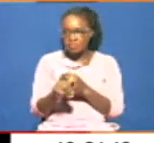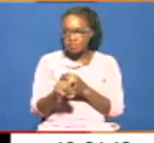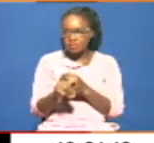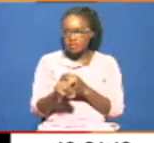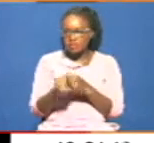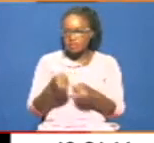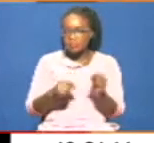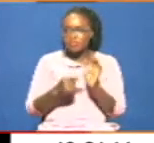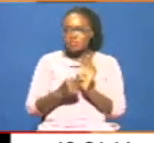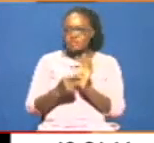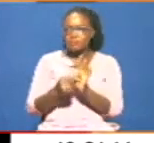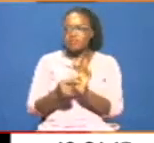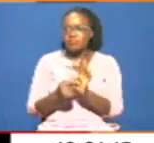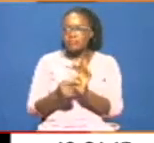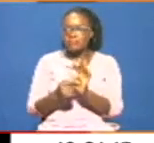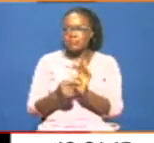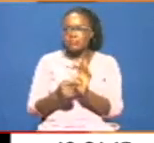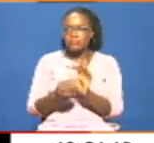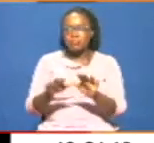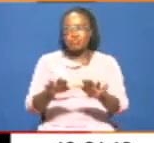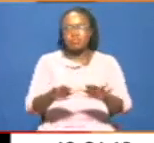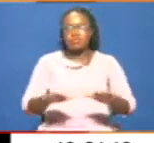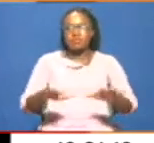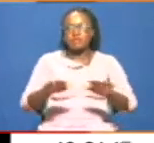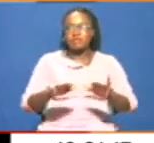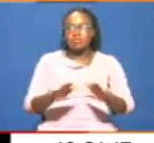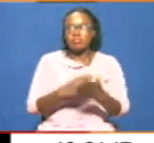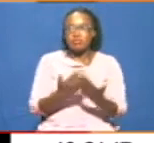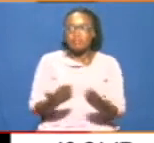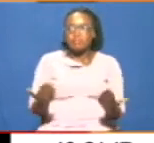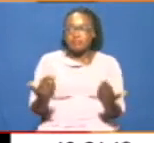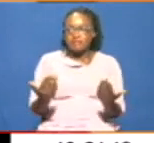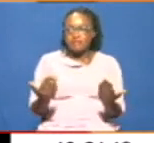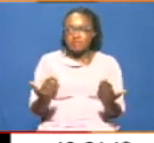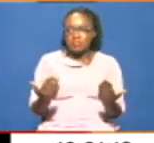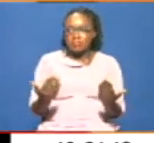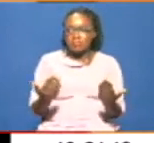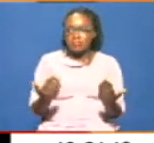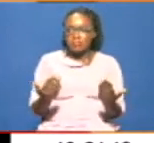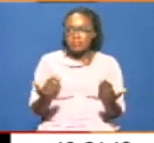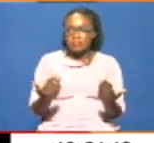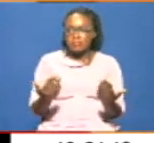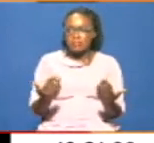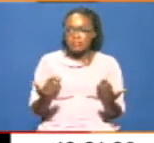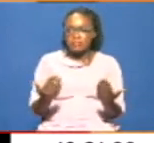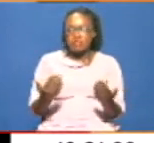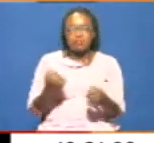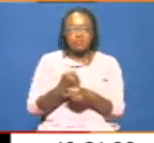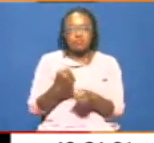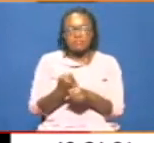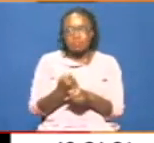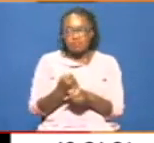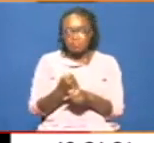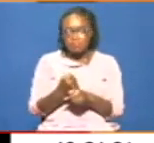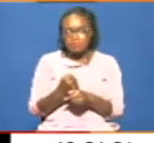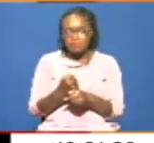to show the audience some of the things that Burn is doing, mm-hmm. Burn Manufacturing at least is doing,